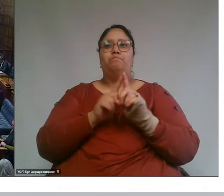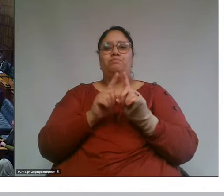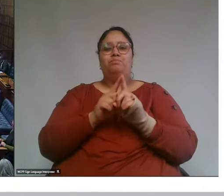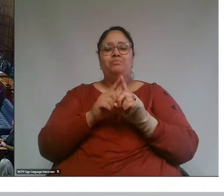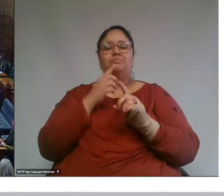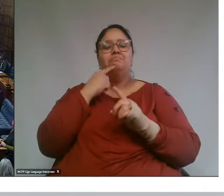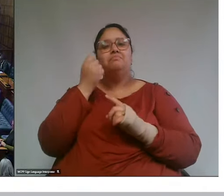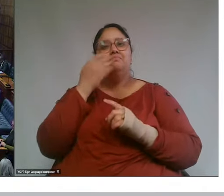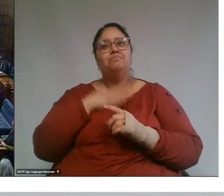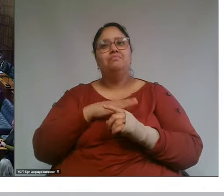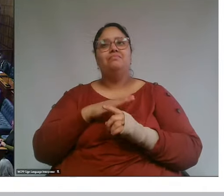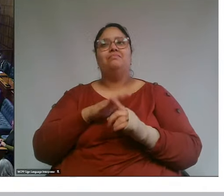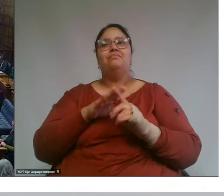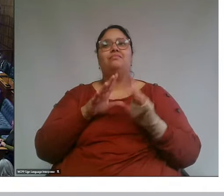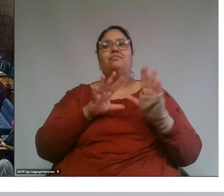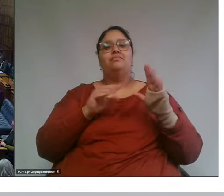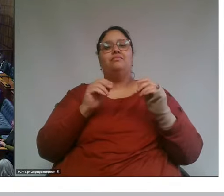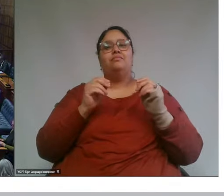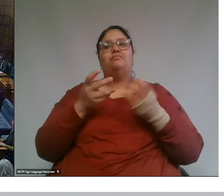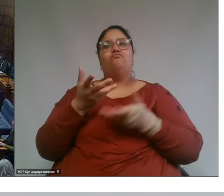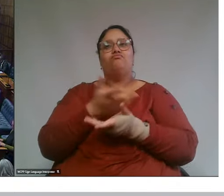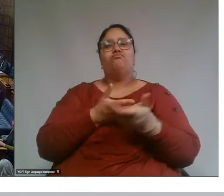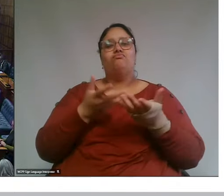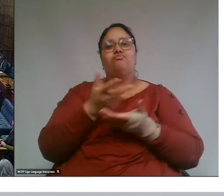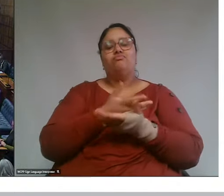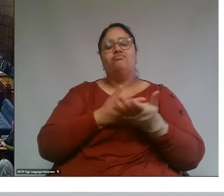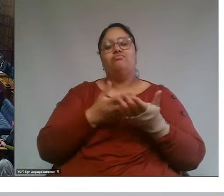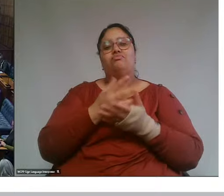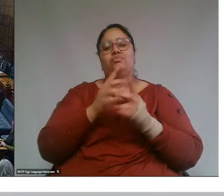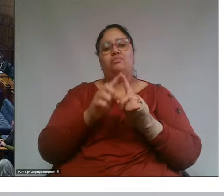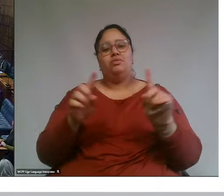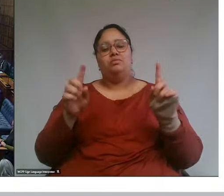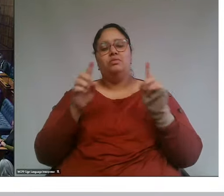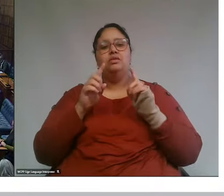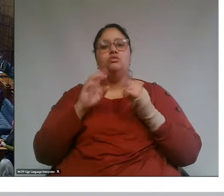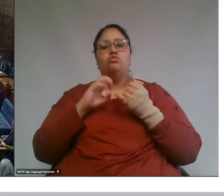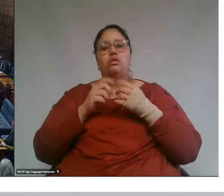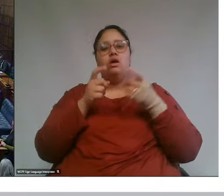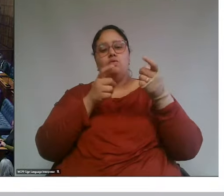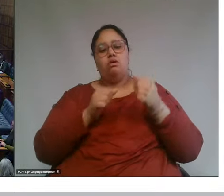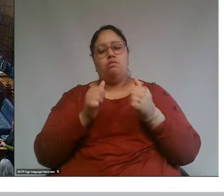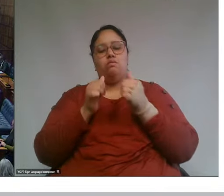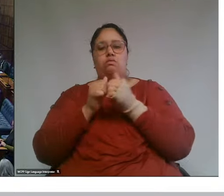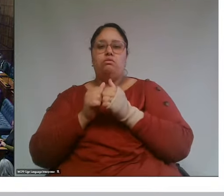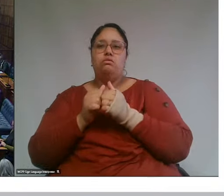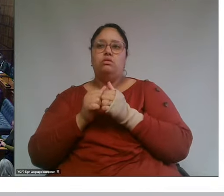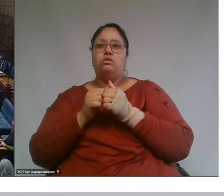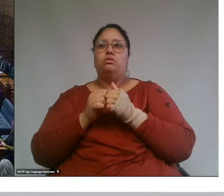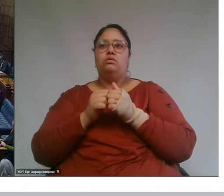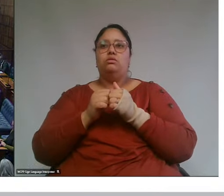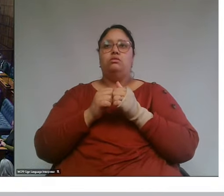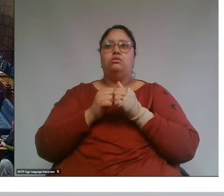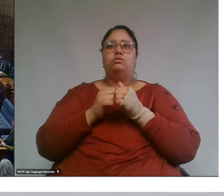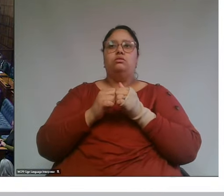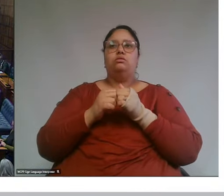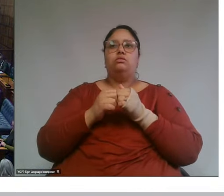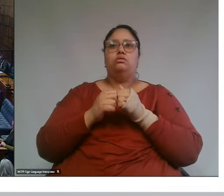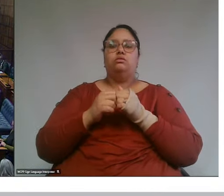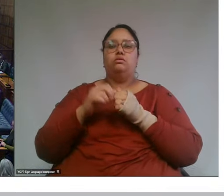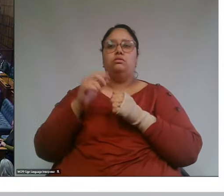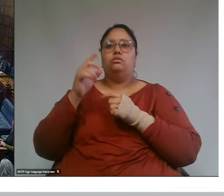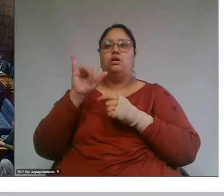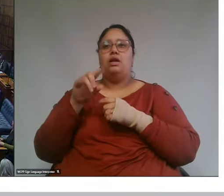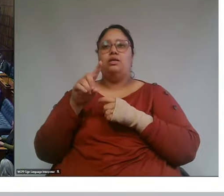what conversations as a department are you having to try and deal I I I I saw I think in the in the in the